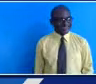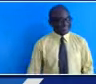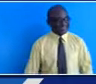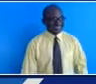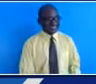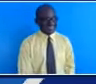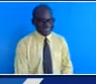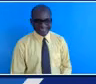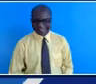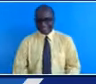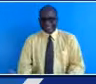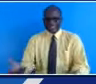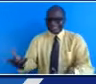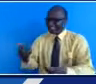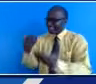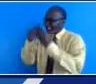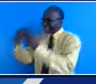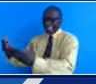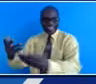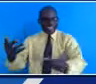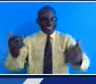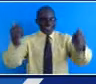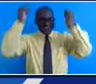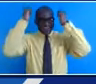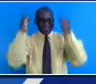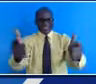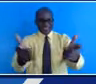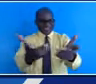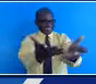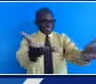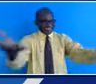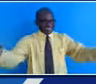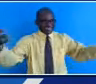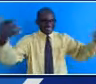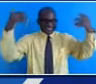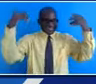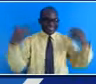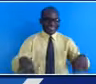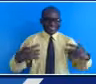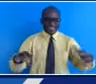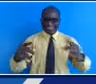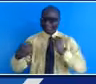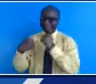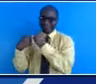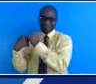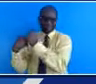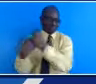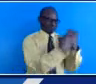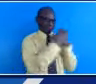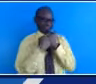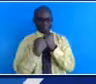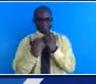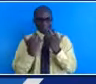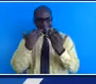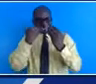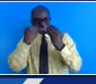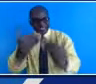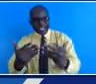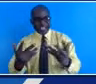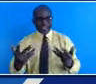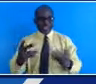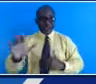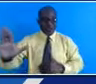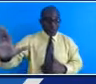standing in front of great restaurants, where I've actually been to all of your restaurants, and I'm huge fans. And, to Glenn's point,